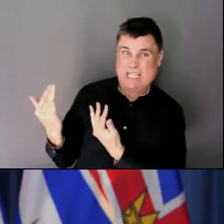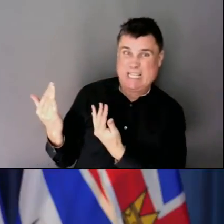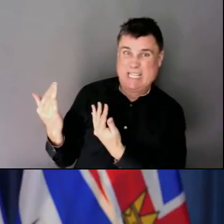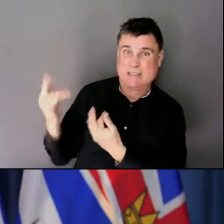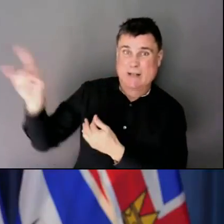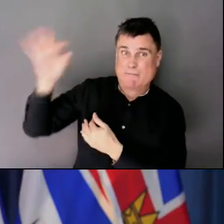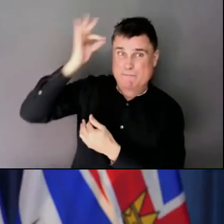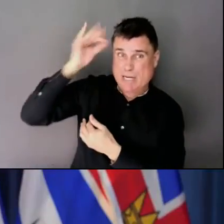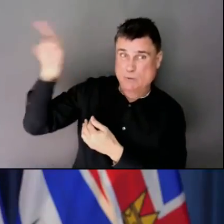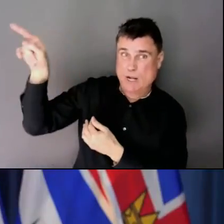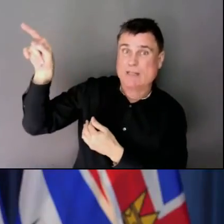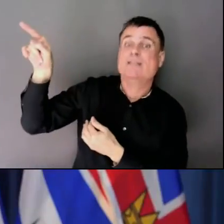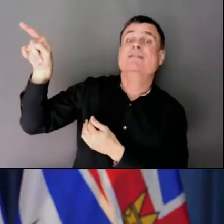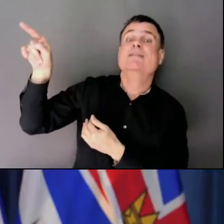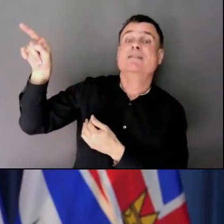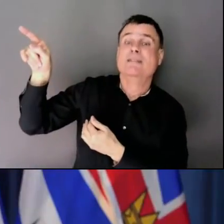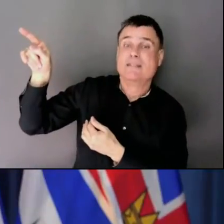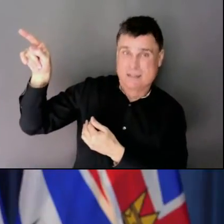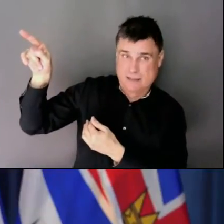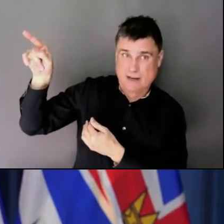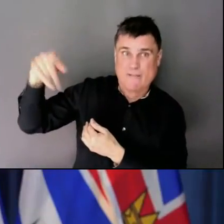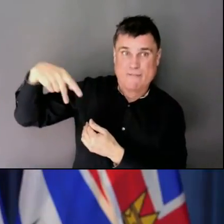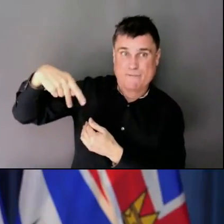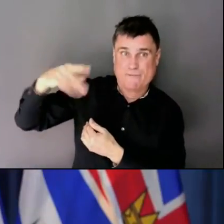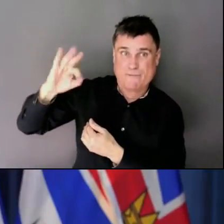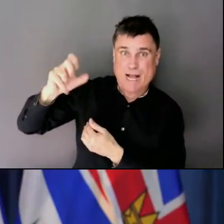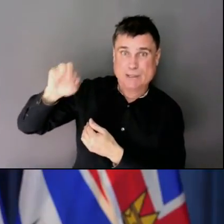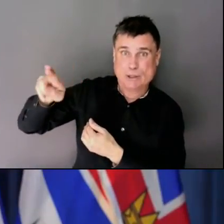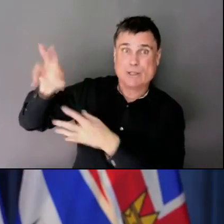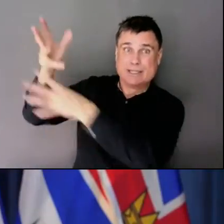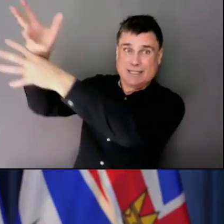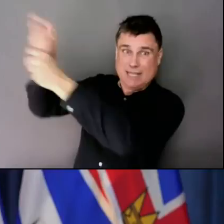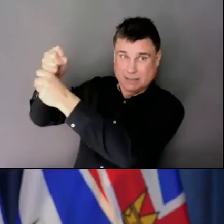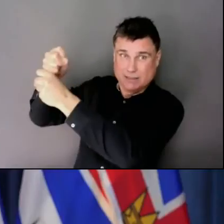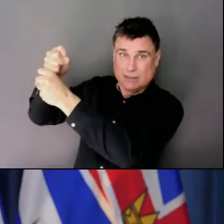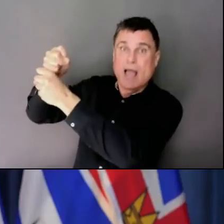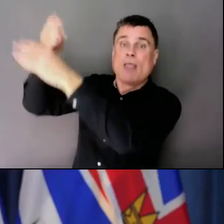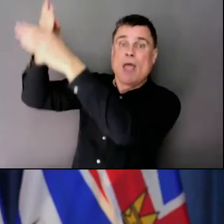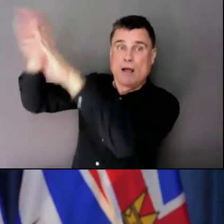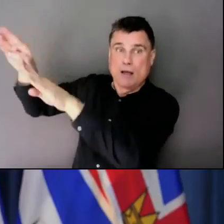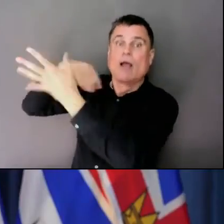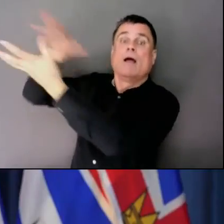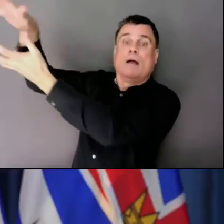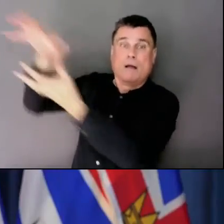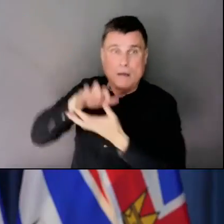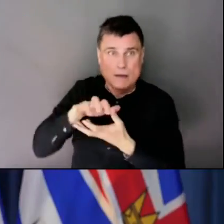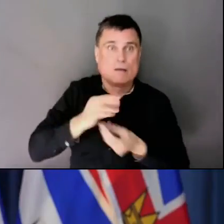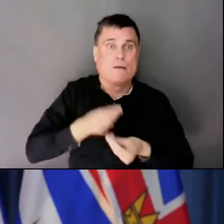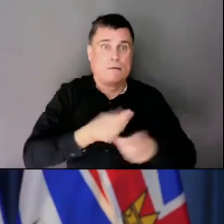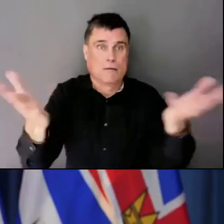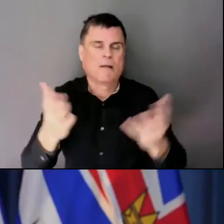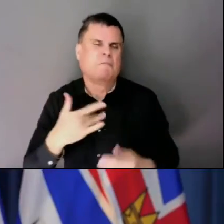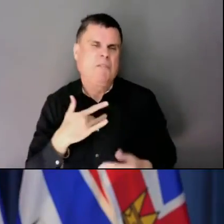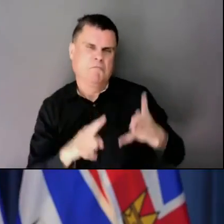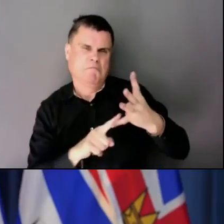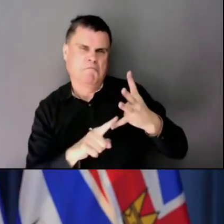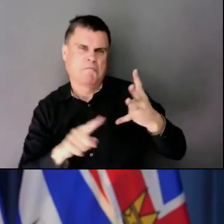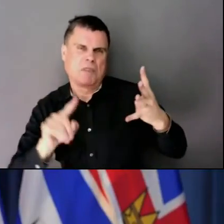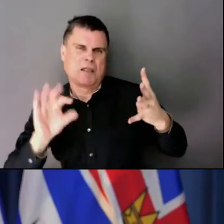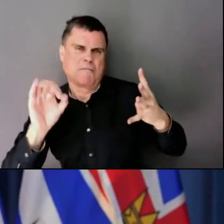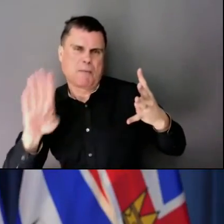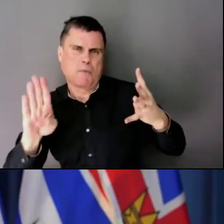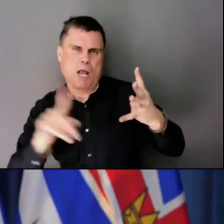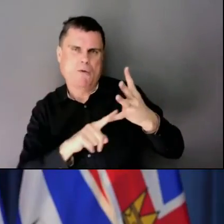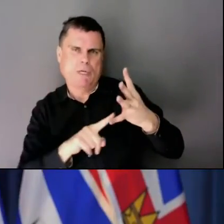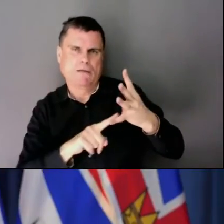will be corrected. We're going to be getting those shipments that we anticipated for the week of February 1st before the